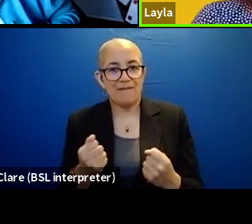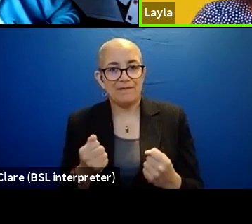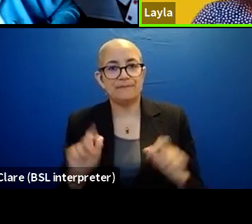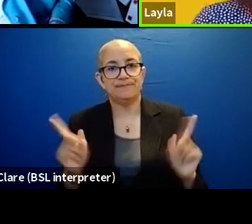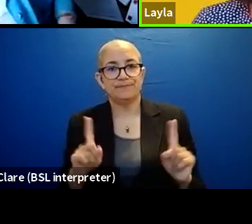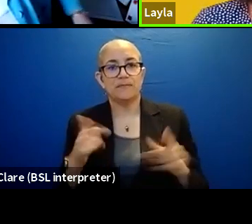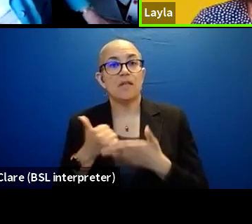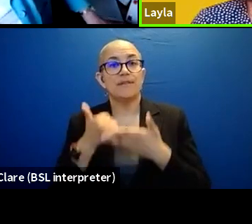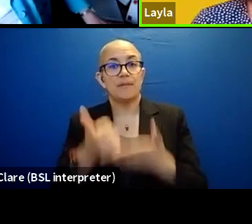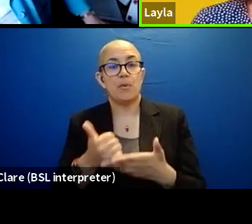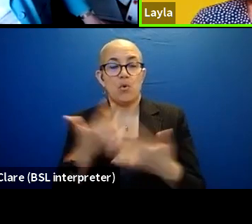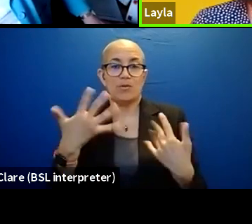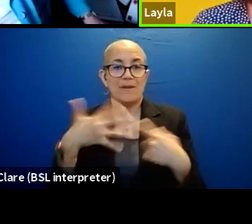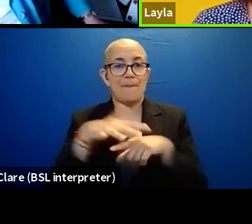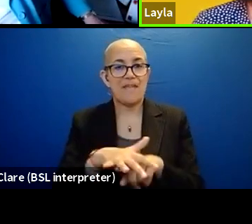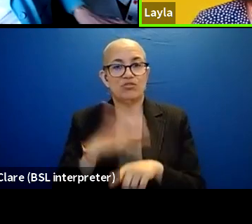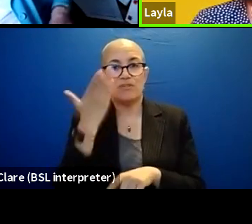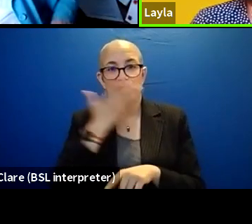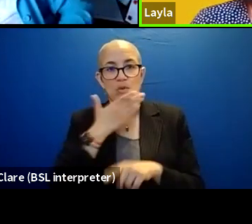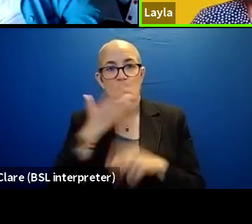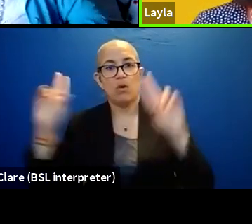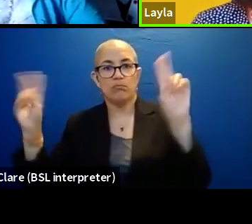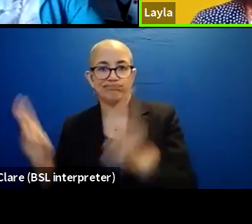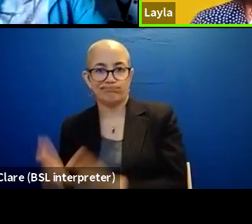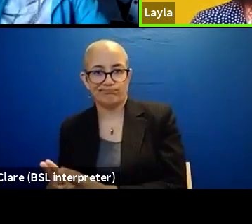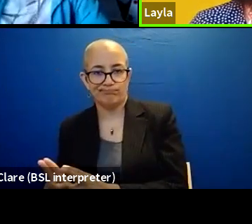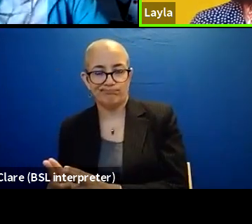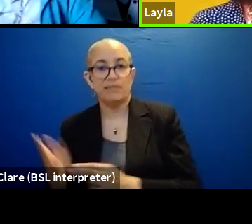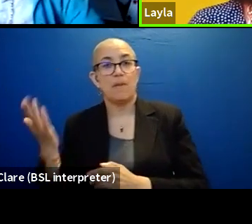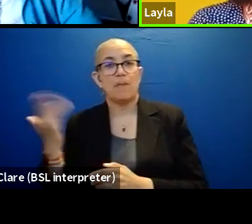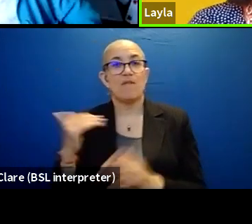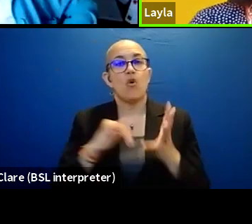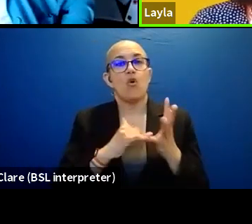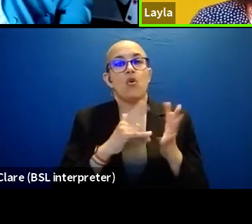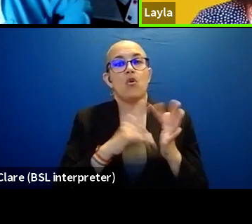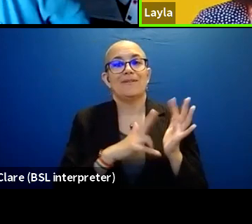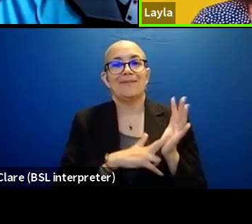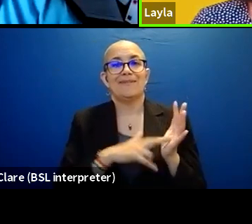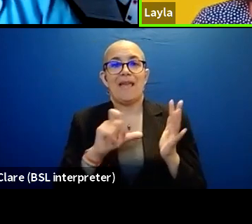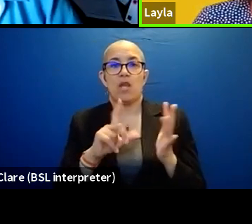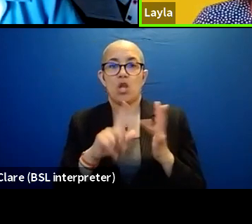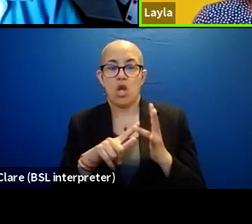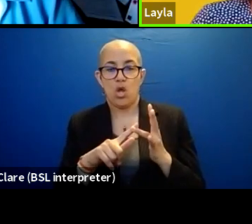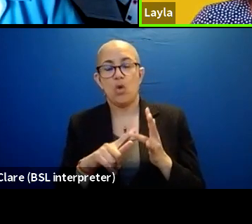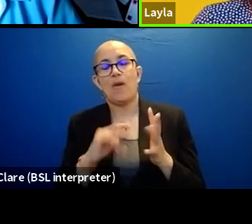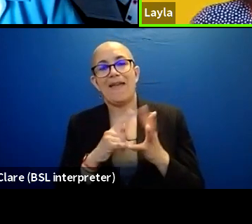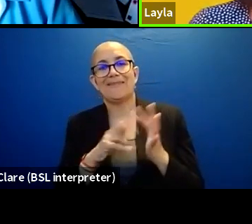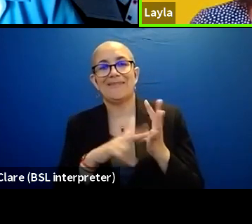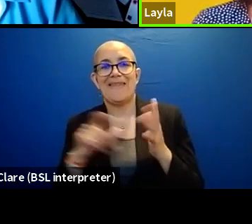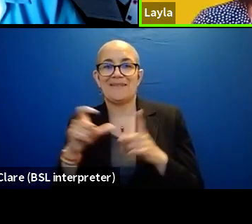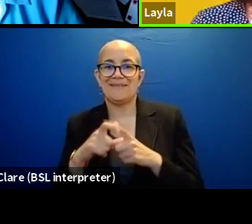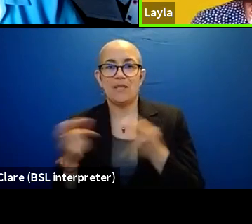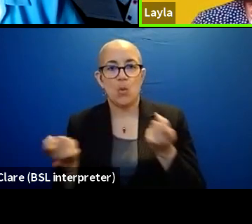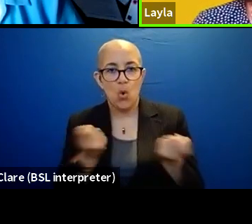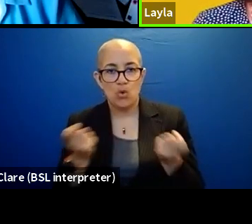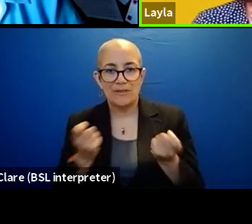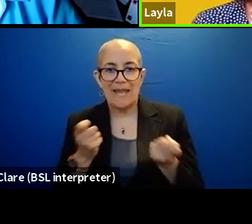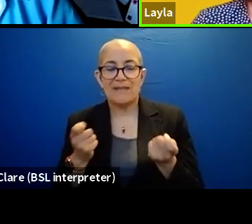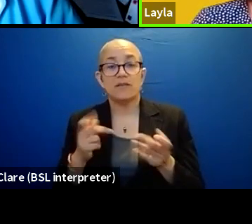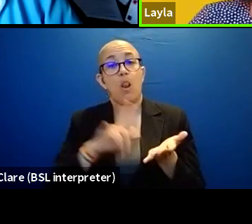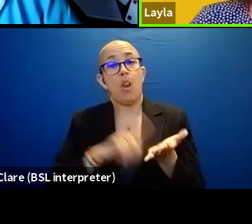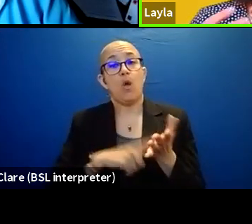in mainstream schools has diminished. It used to be that you had a SENCO, an SEND coordinator, who would be paid for often by the